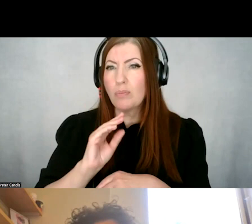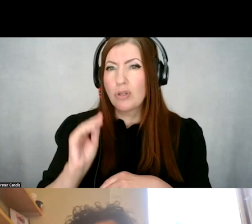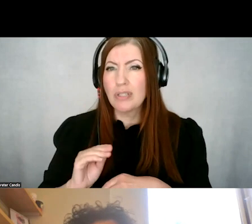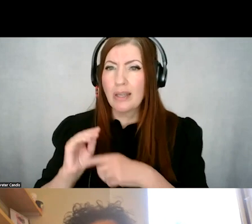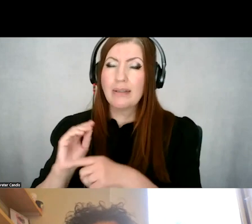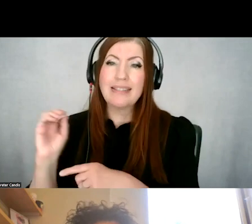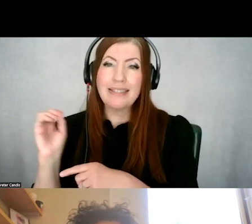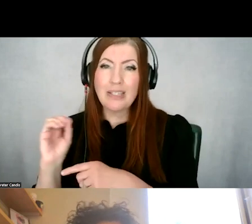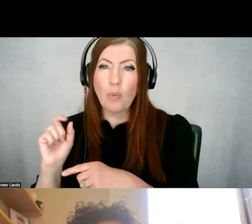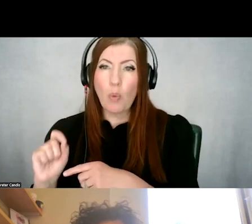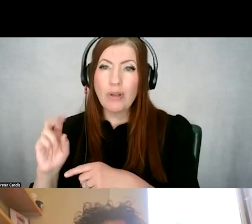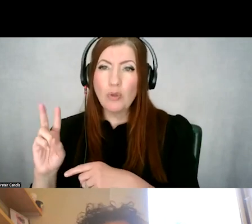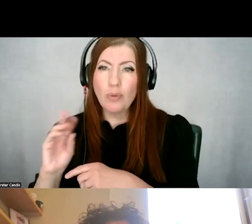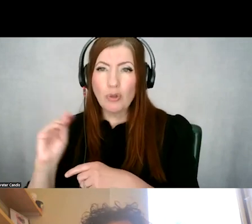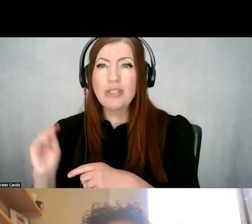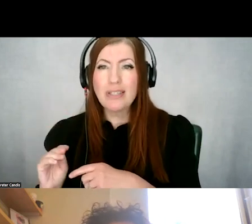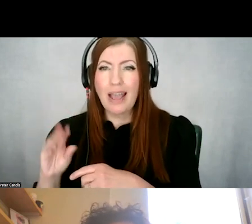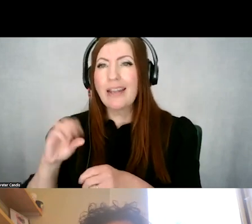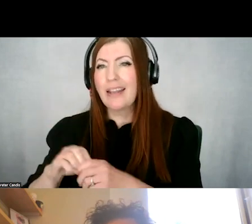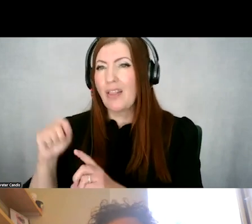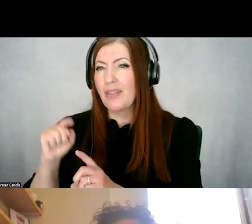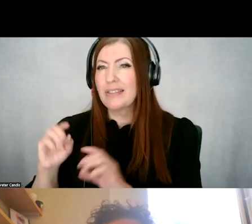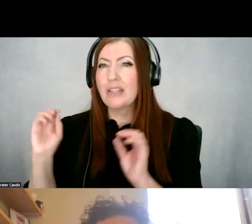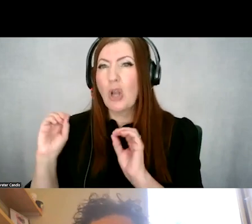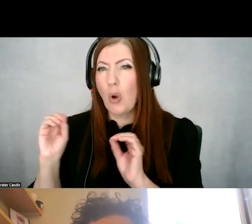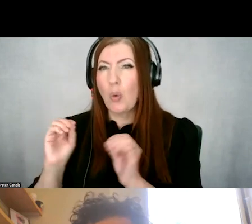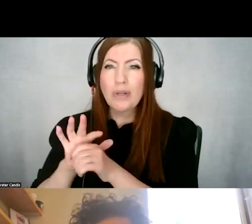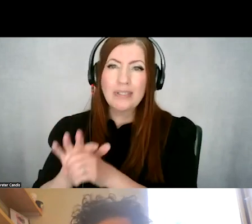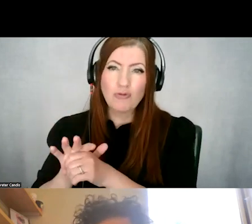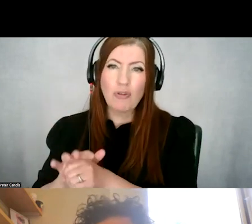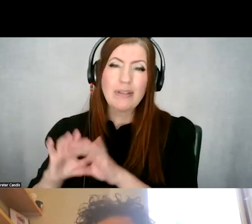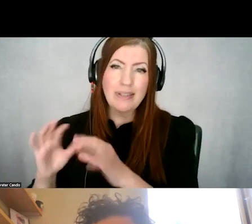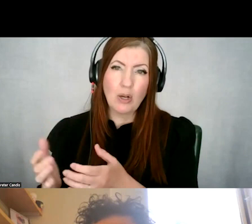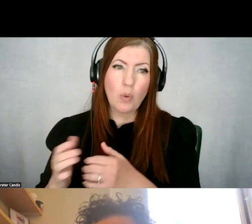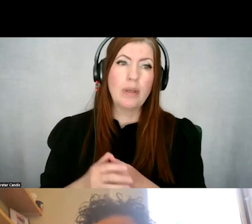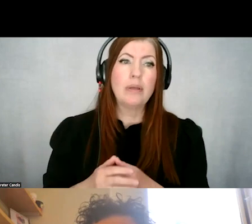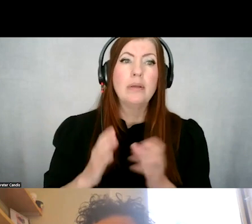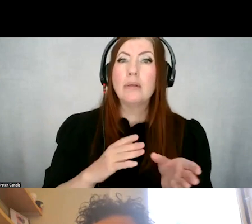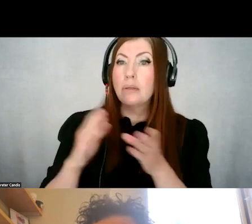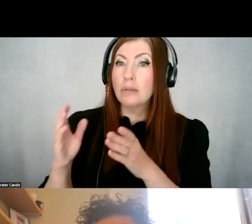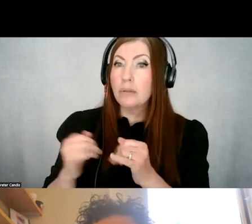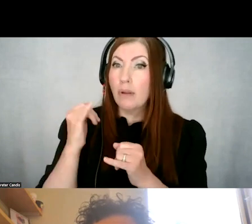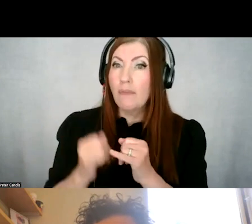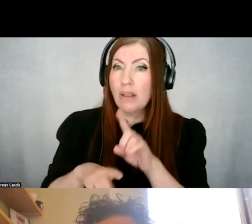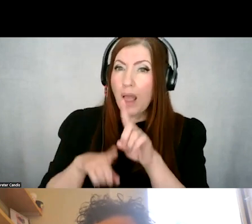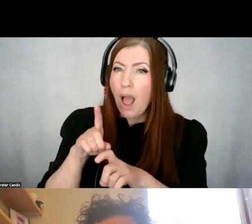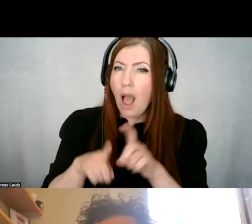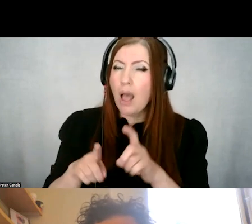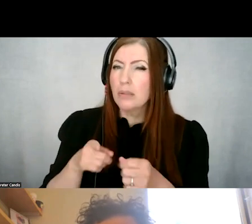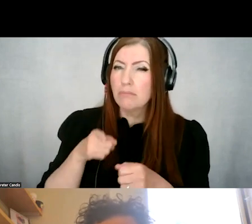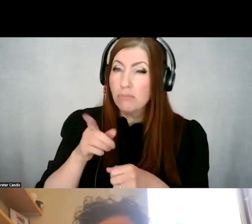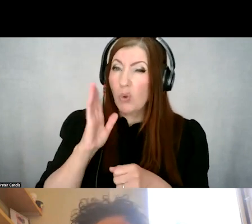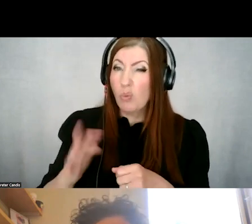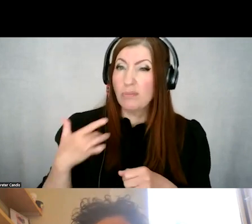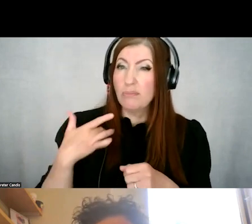only 0.2% in this no distress category. And then finally, when we ask folks, how likely would you be to